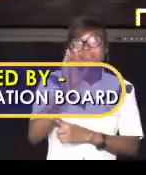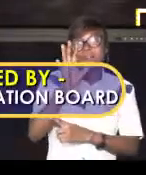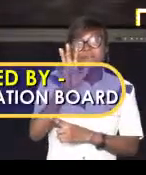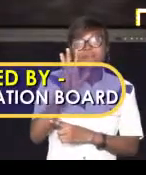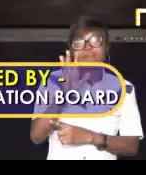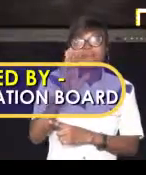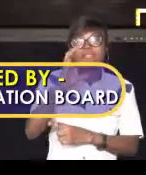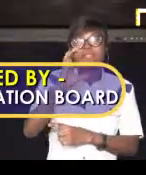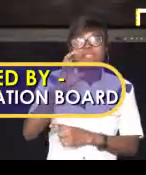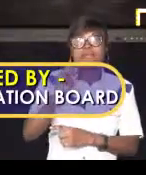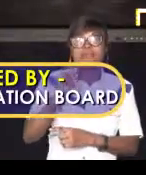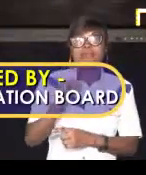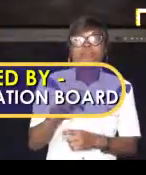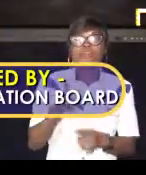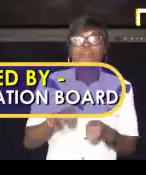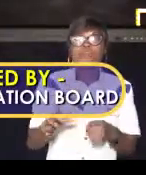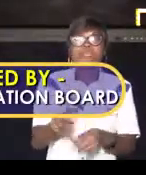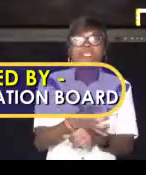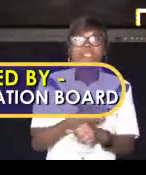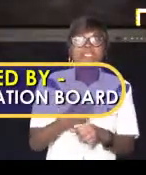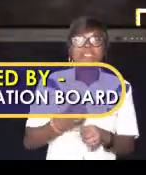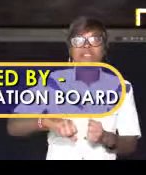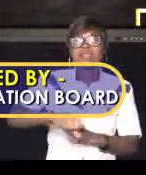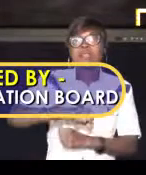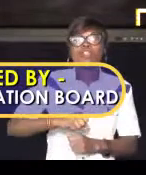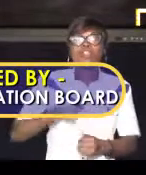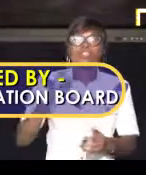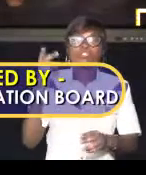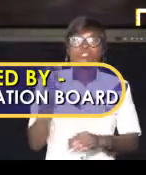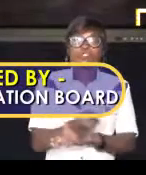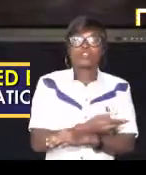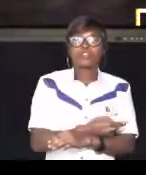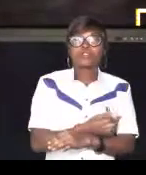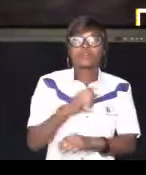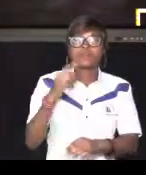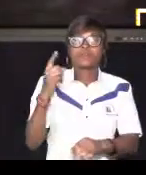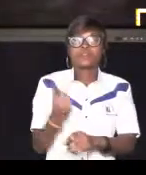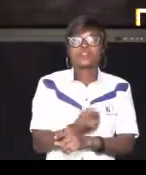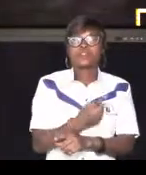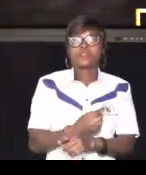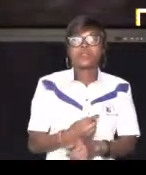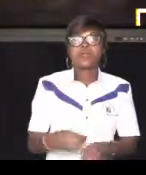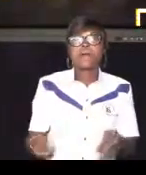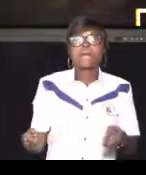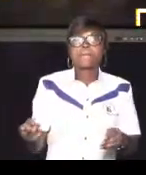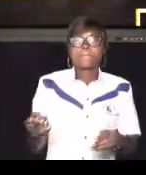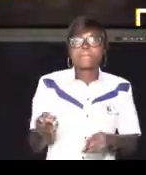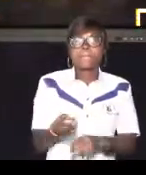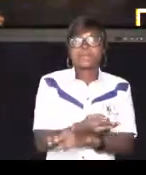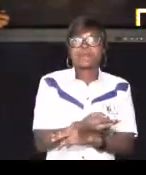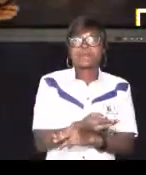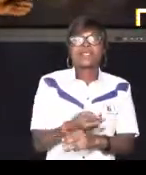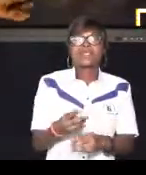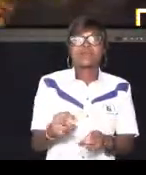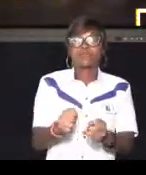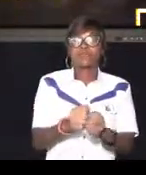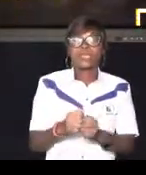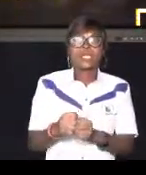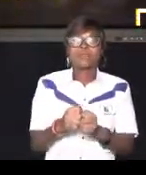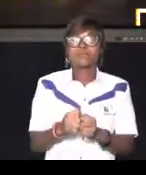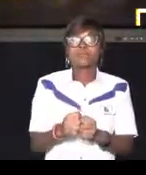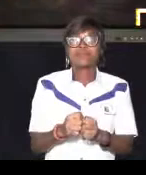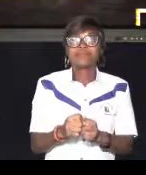6 centimeters, to get the area, just multiply the length by the breadth, and then you have 5 centimeter times